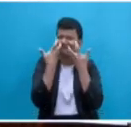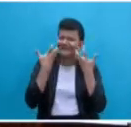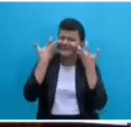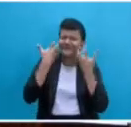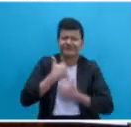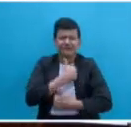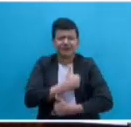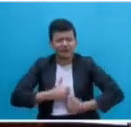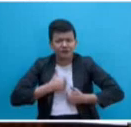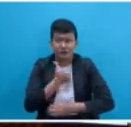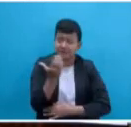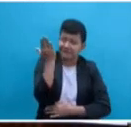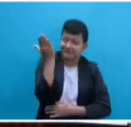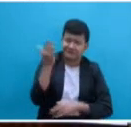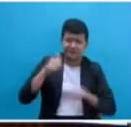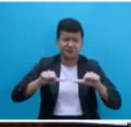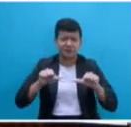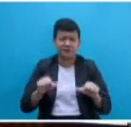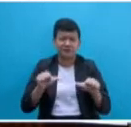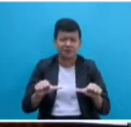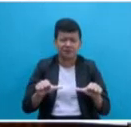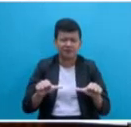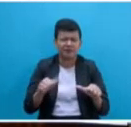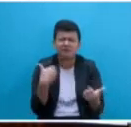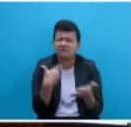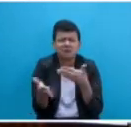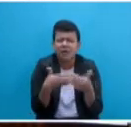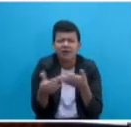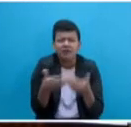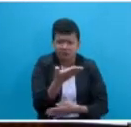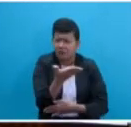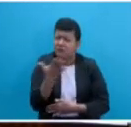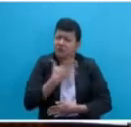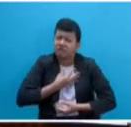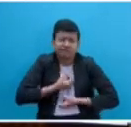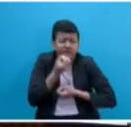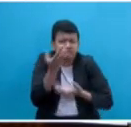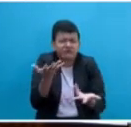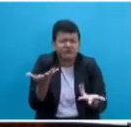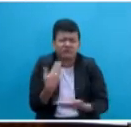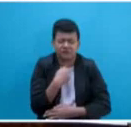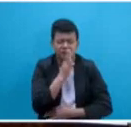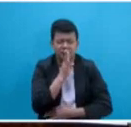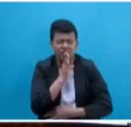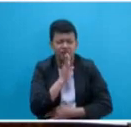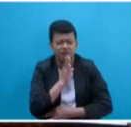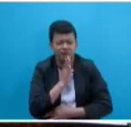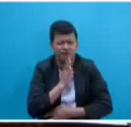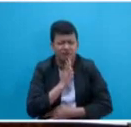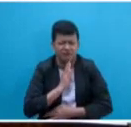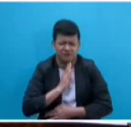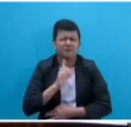Even if he has to be the bearer of sad tidings, he must deliver it to the people in a language and a